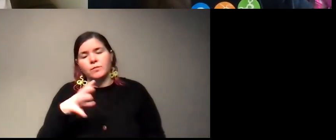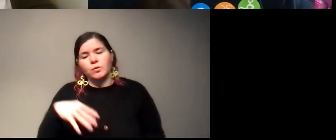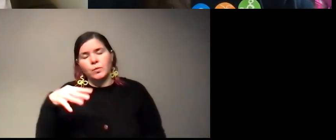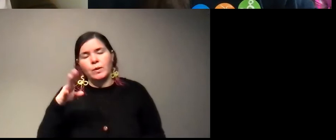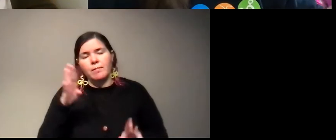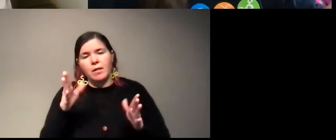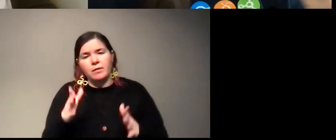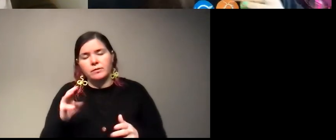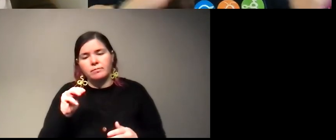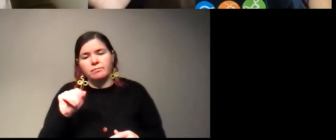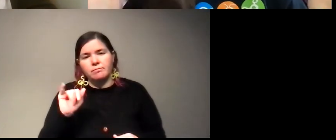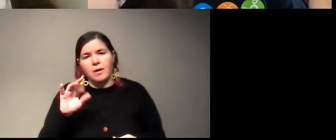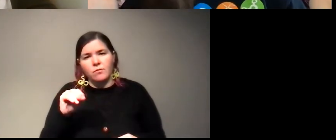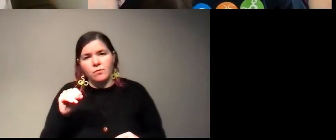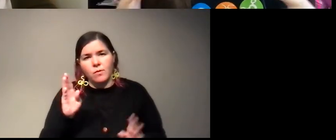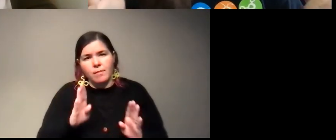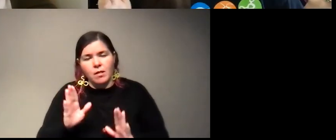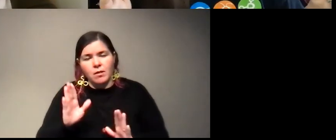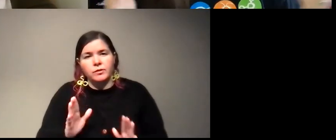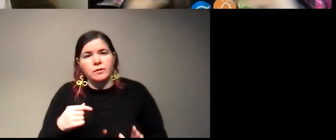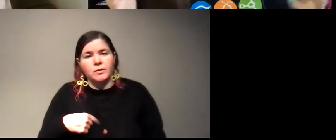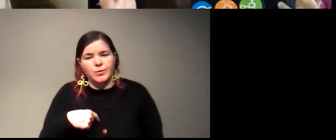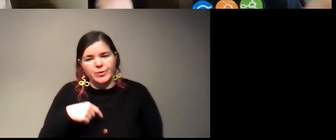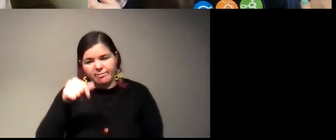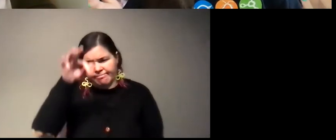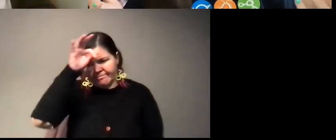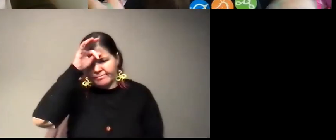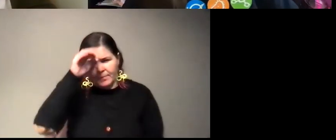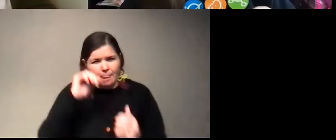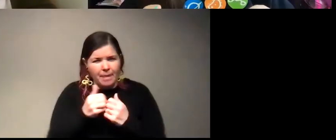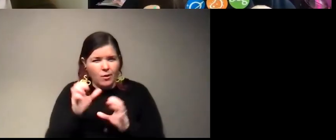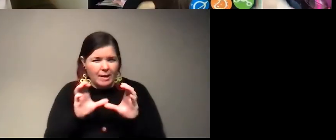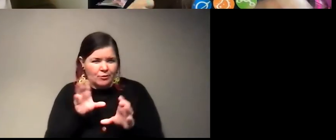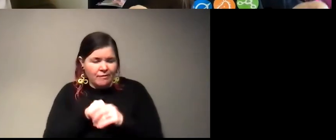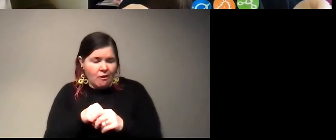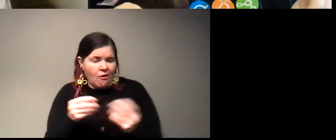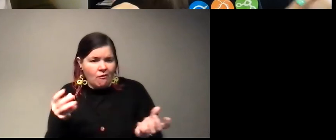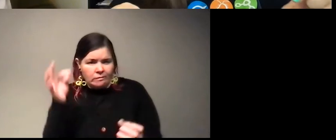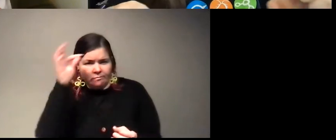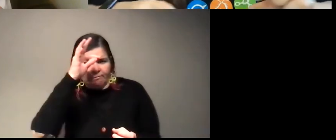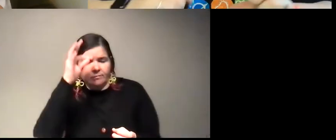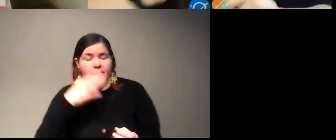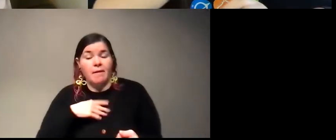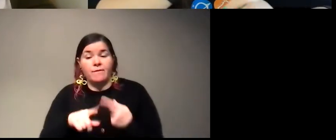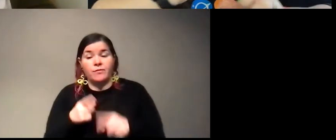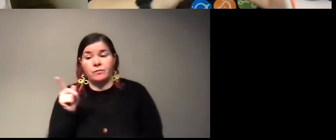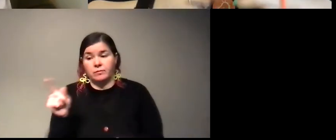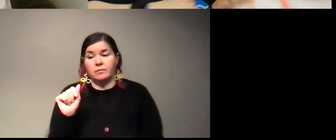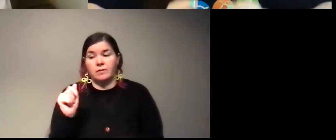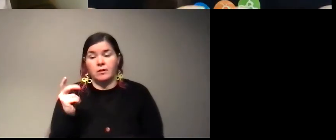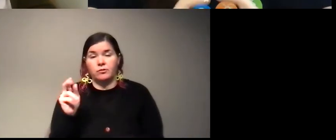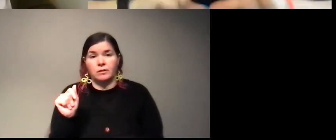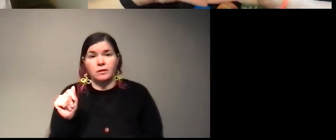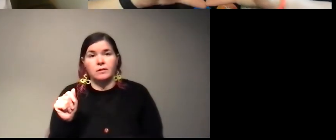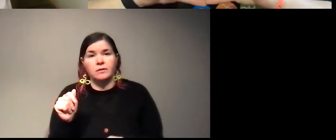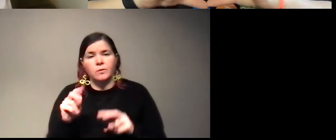and microbiologists, and we didn't know really how to do the chemistry part. So my buddy Andrea would do